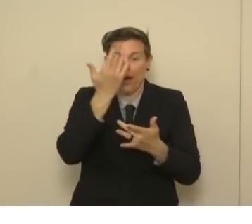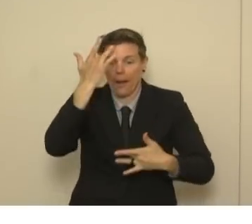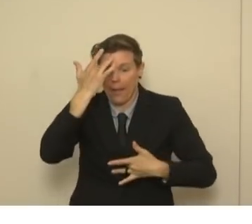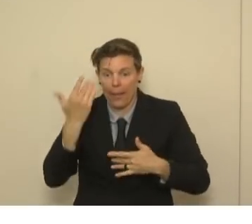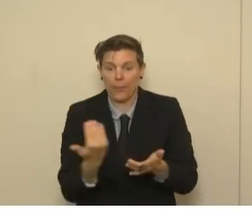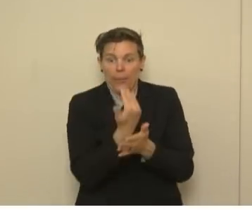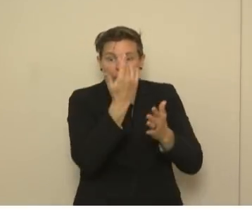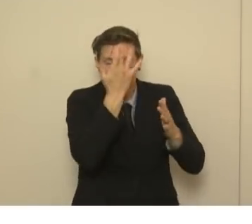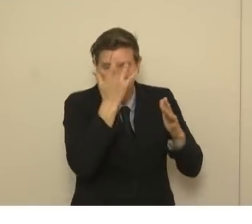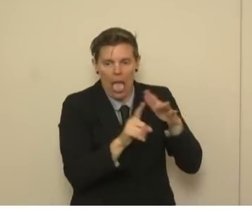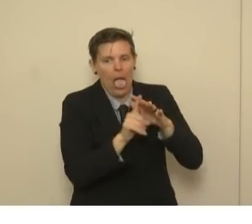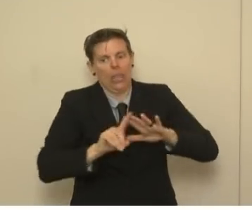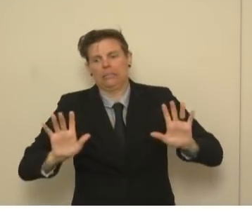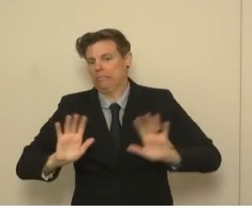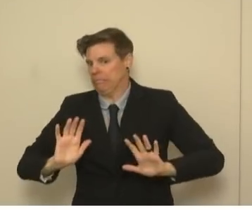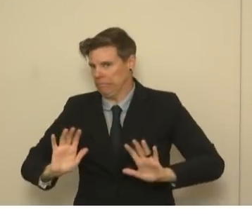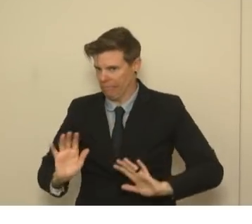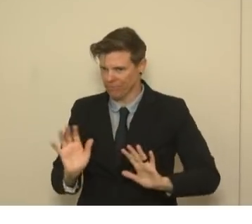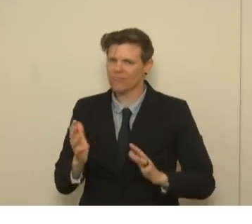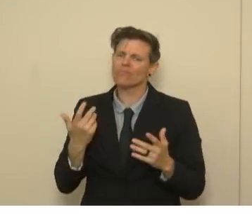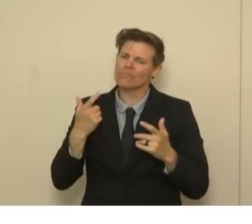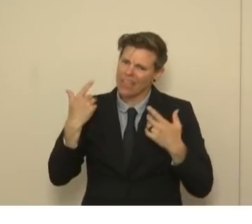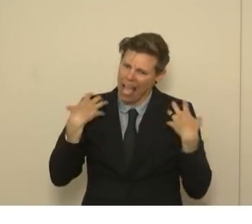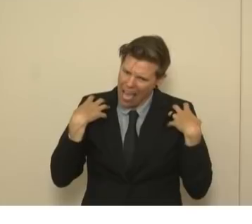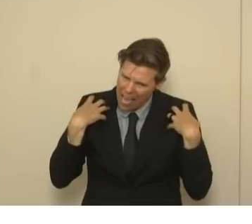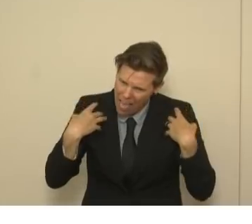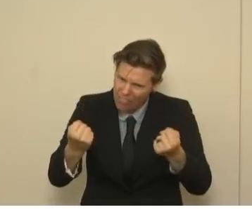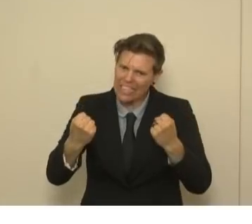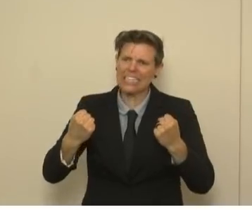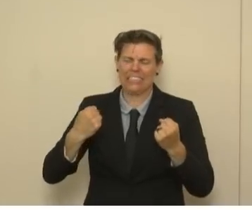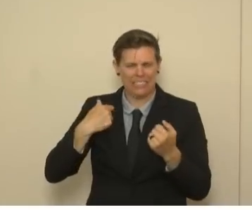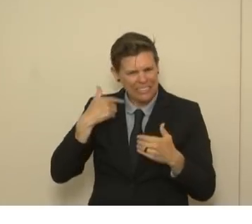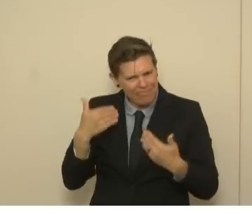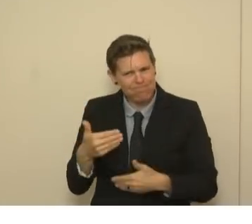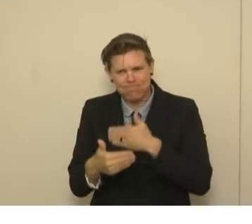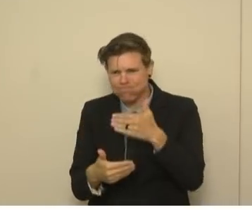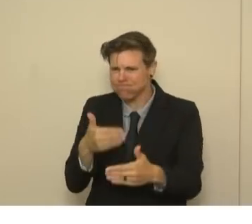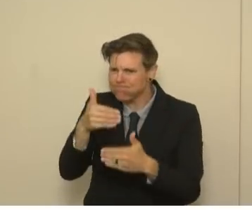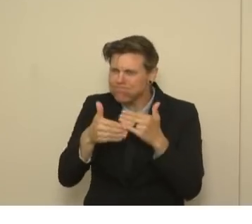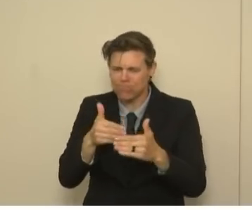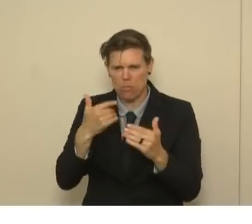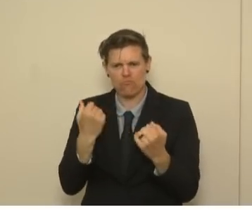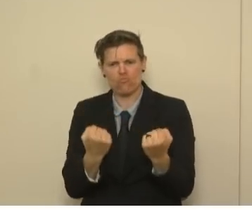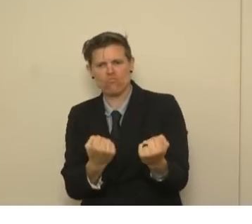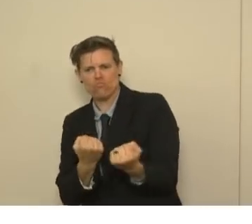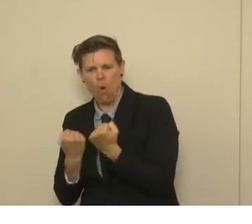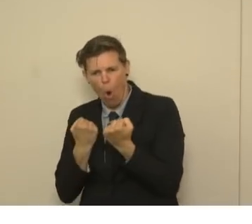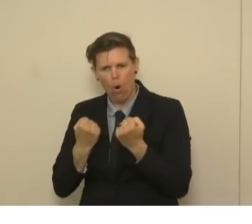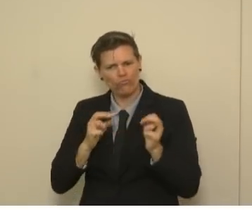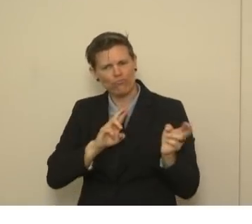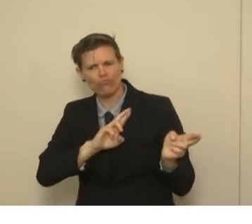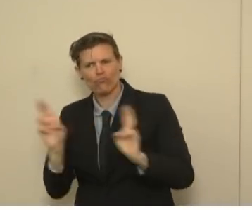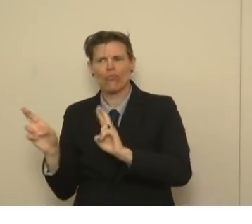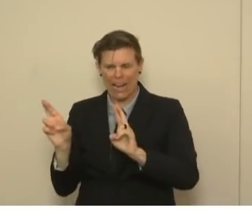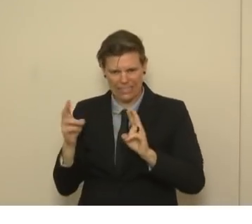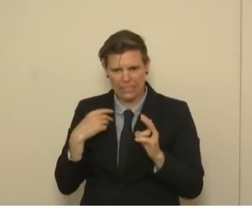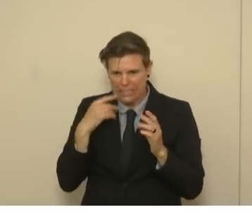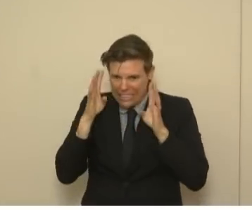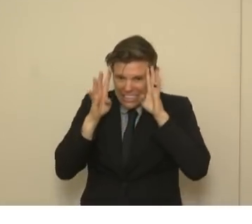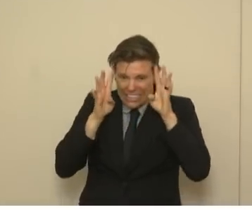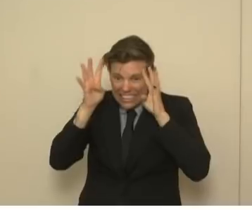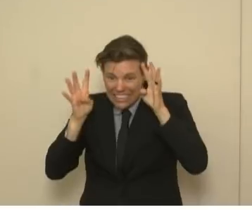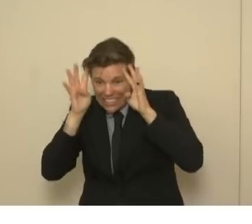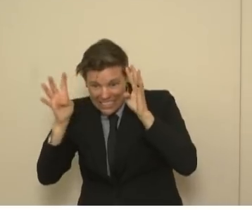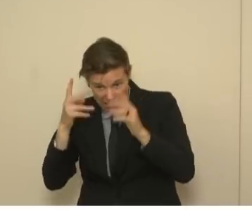about for the COVID-19 vaccine and building up that infrastructure to make sure that gets delivered. On the right is